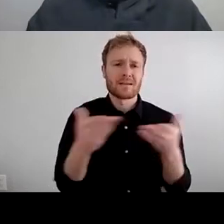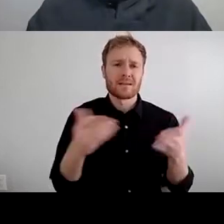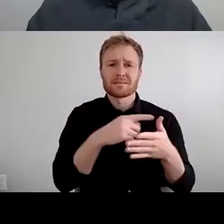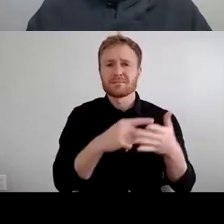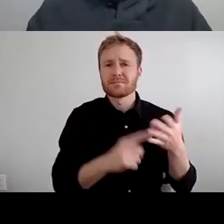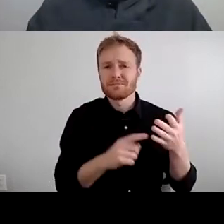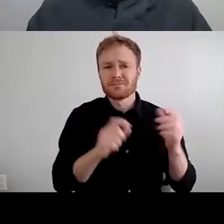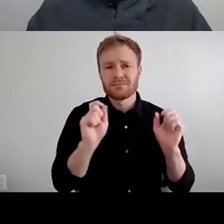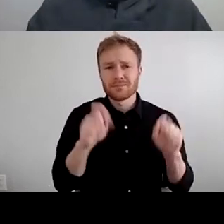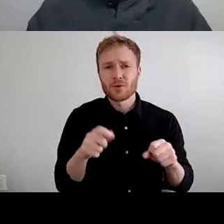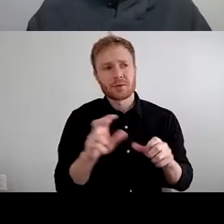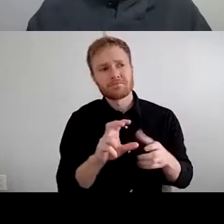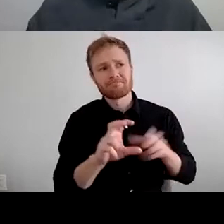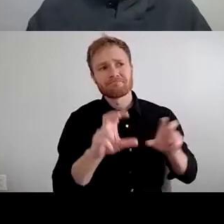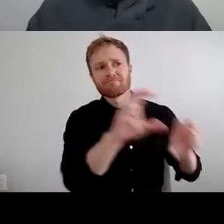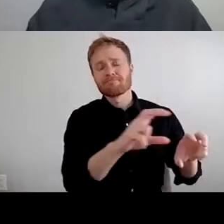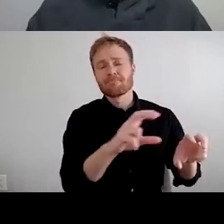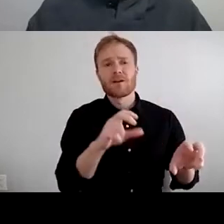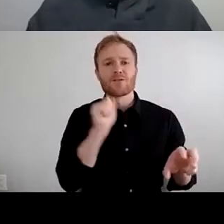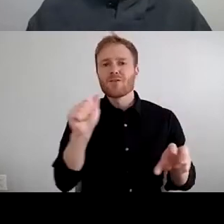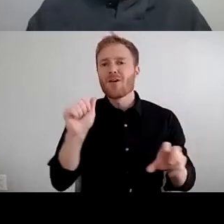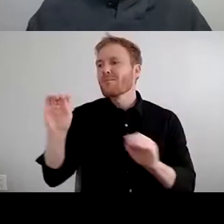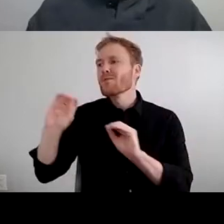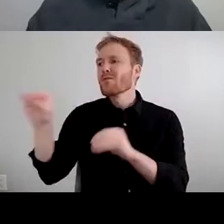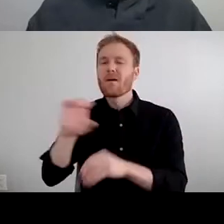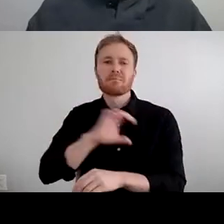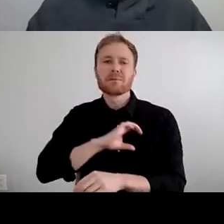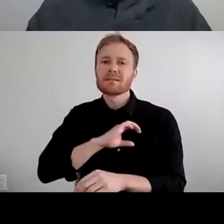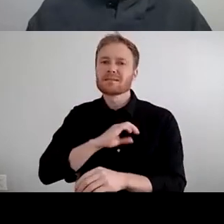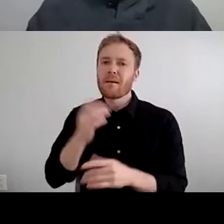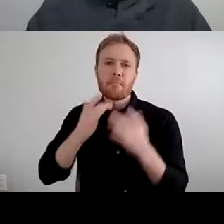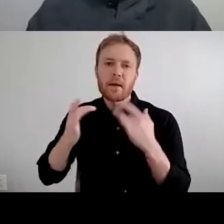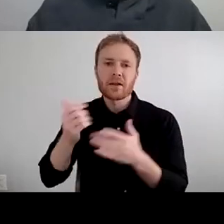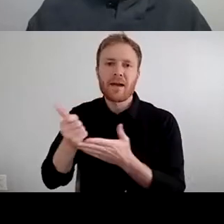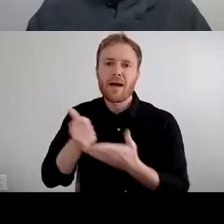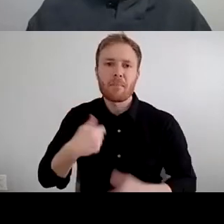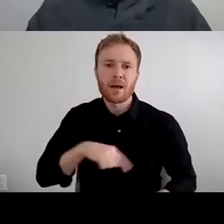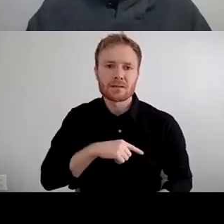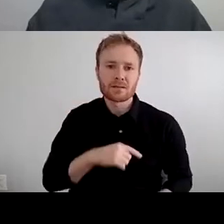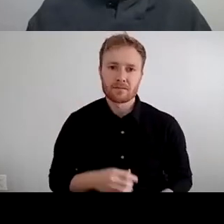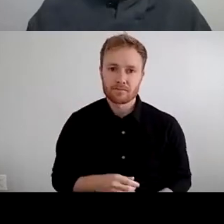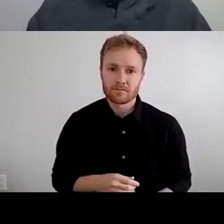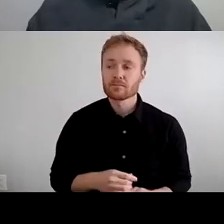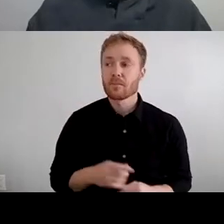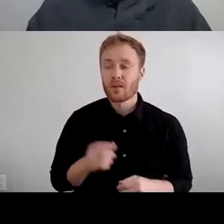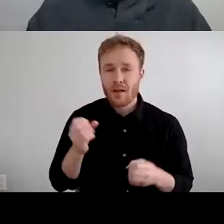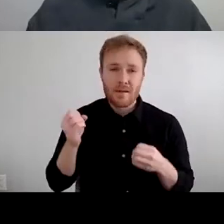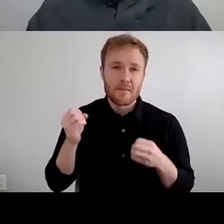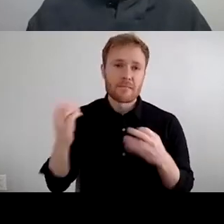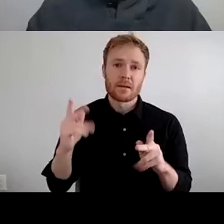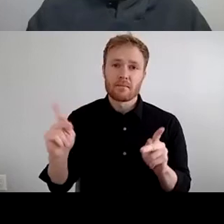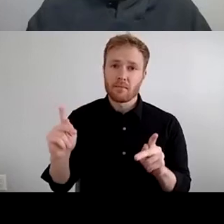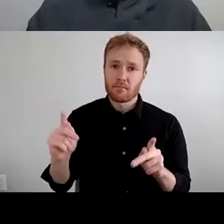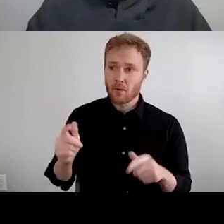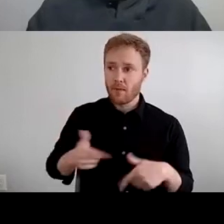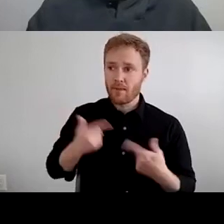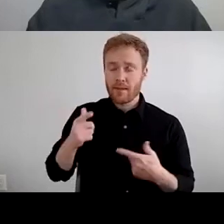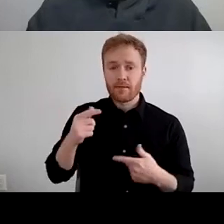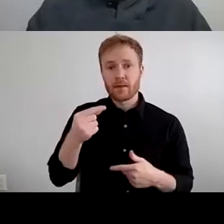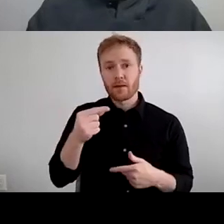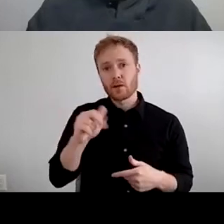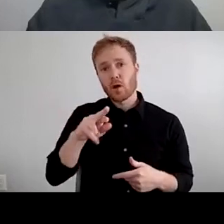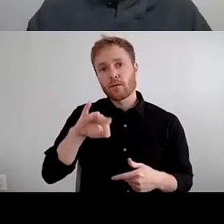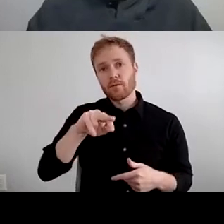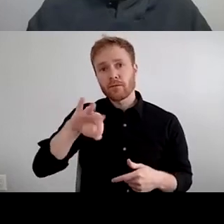officers who barely even help us. The overwhelming sentiment among nearly every East Liberty and Garfield resident that I spoke with